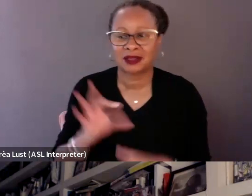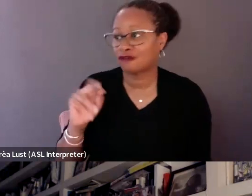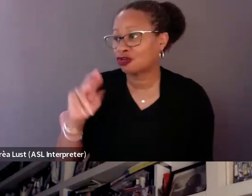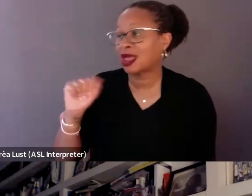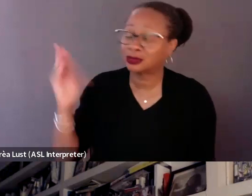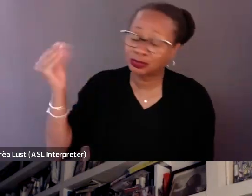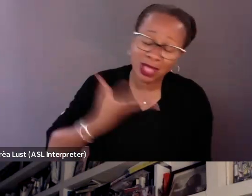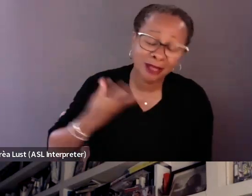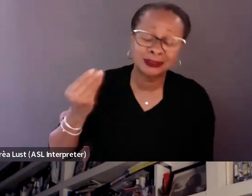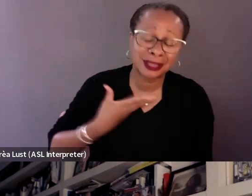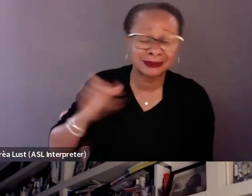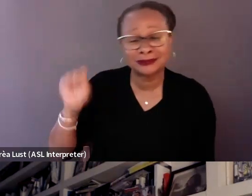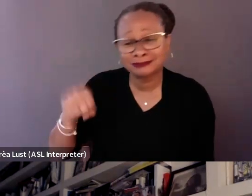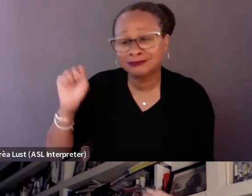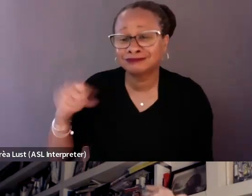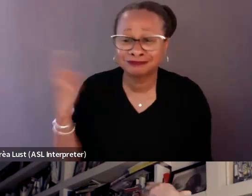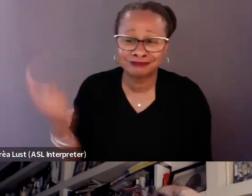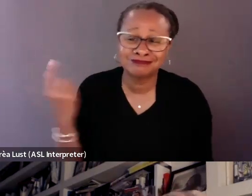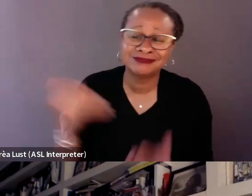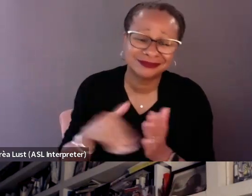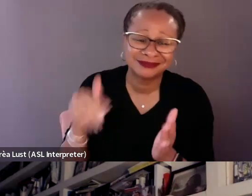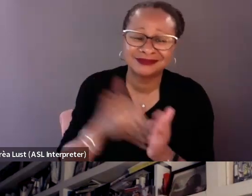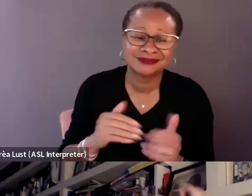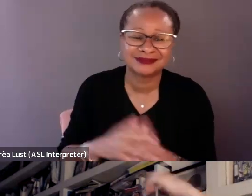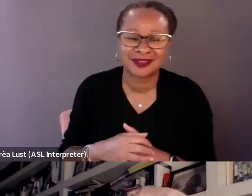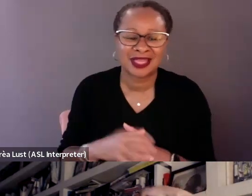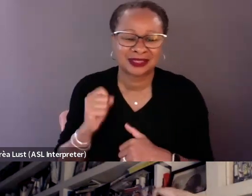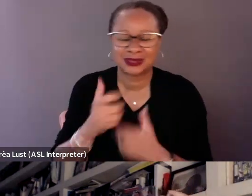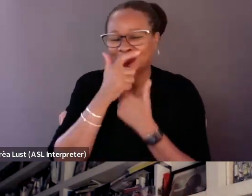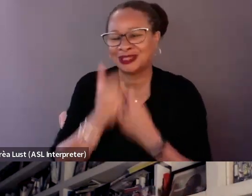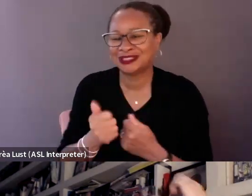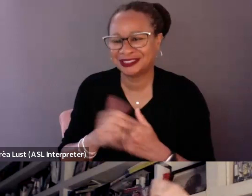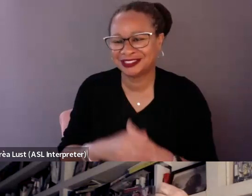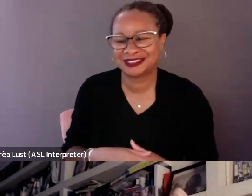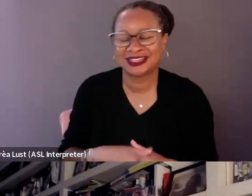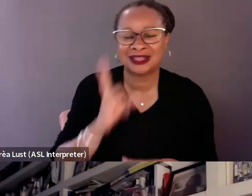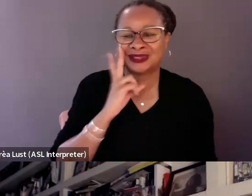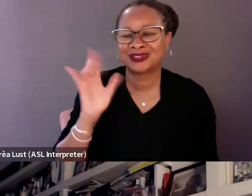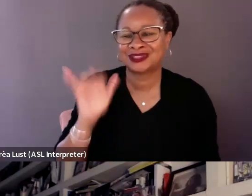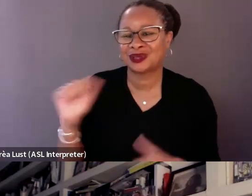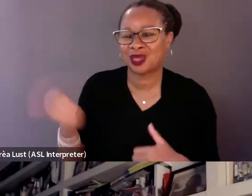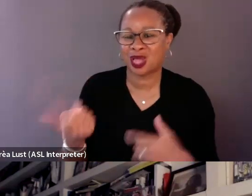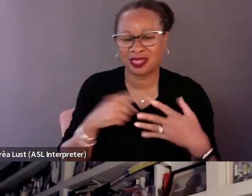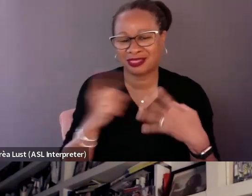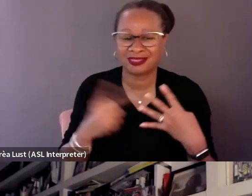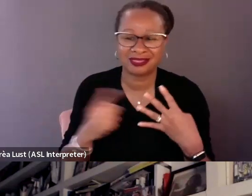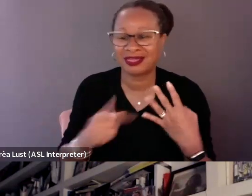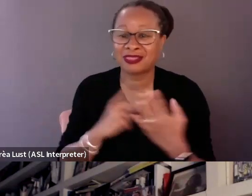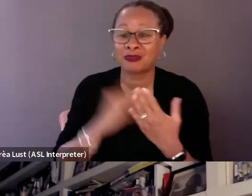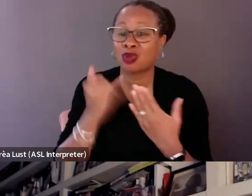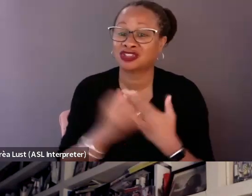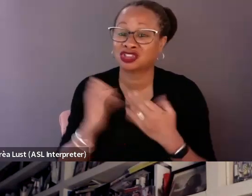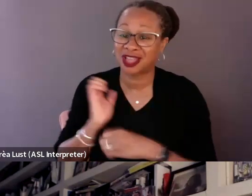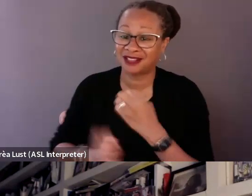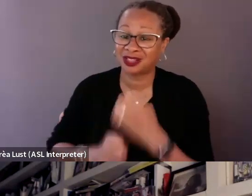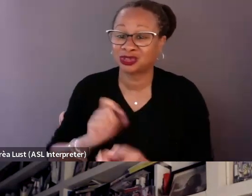tell me, oh, you know. And was so interesting to see all the project and how